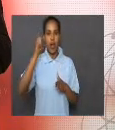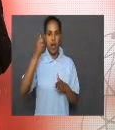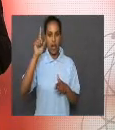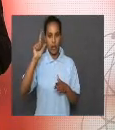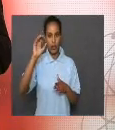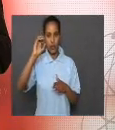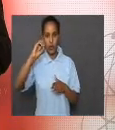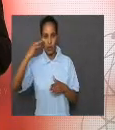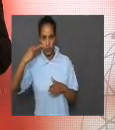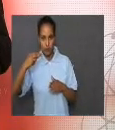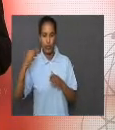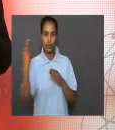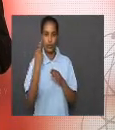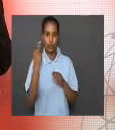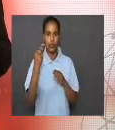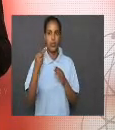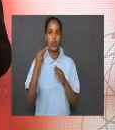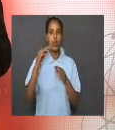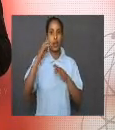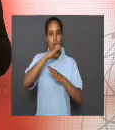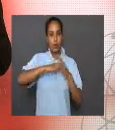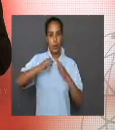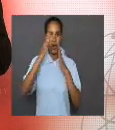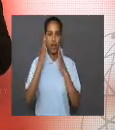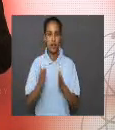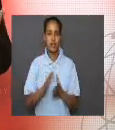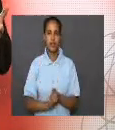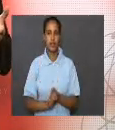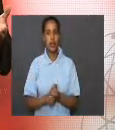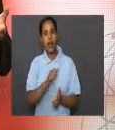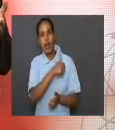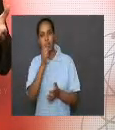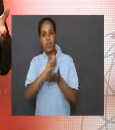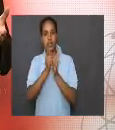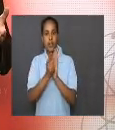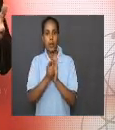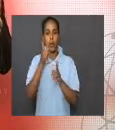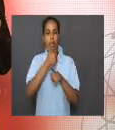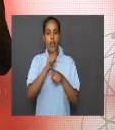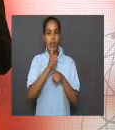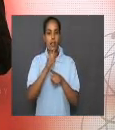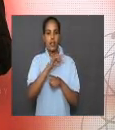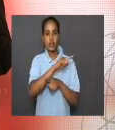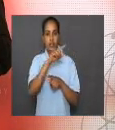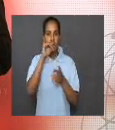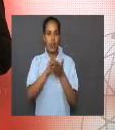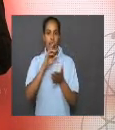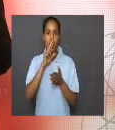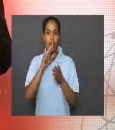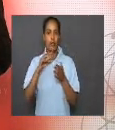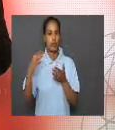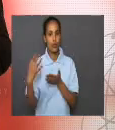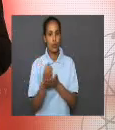and cryolite is used as the electrolyte. Other examples of metals that are produced